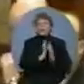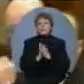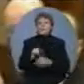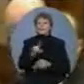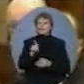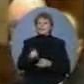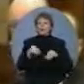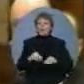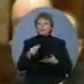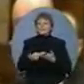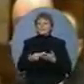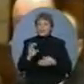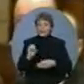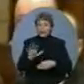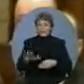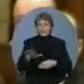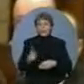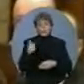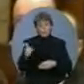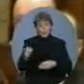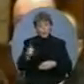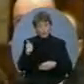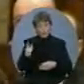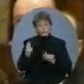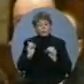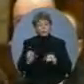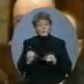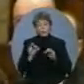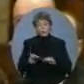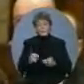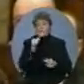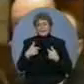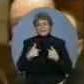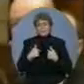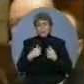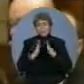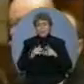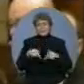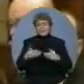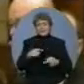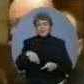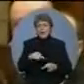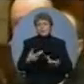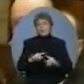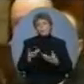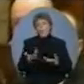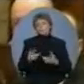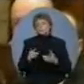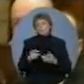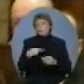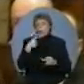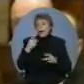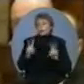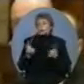decision. That's not something that should be asked in this House, Mr. Speaker. But now we're talking about budgets. Let me remind all Honourable Members,